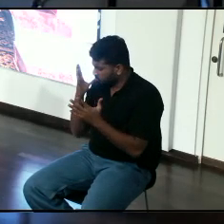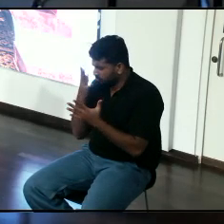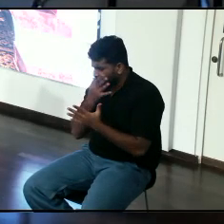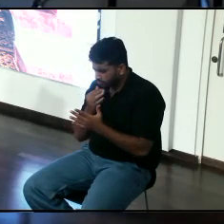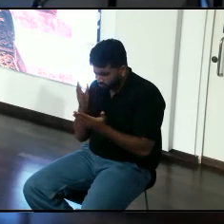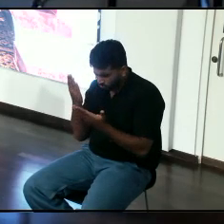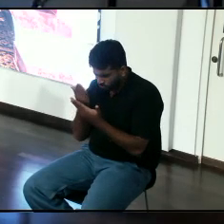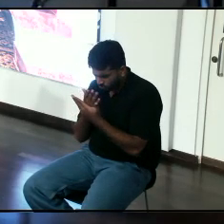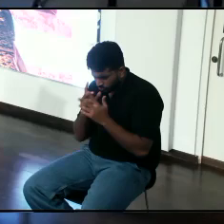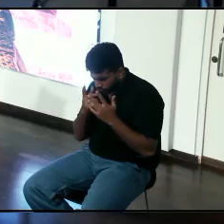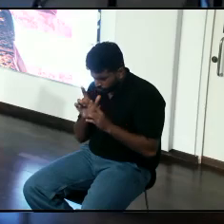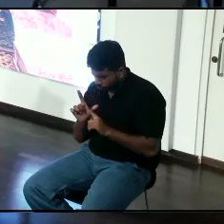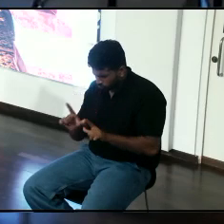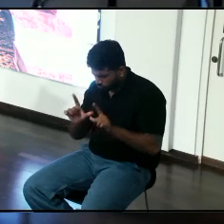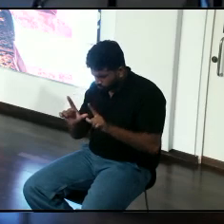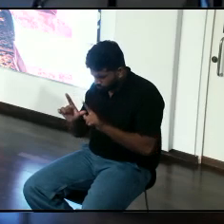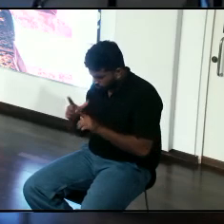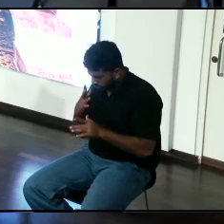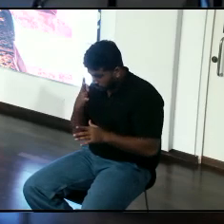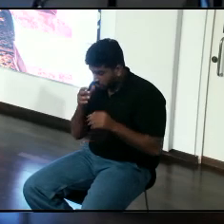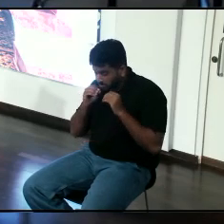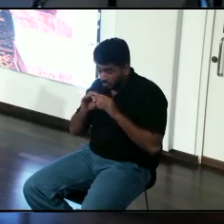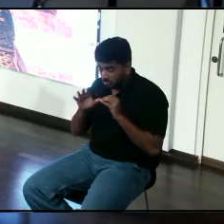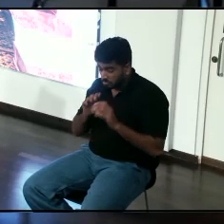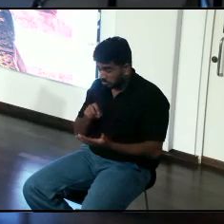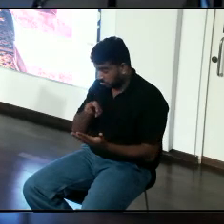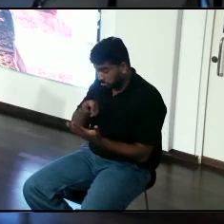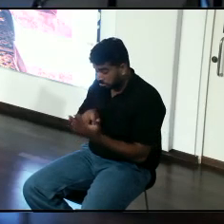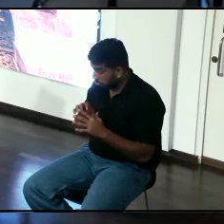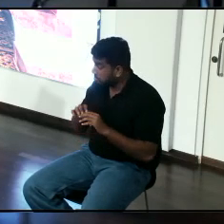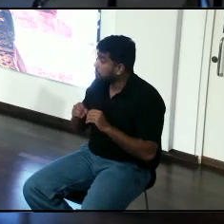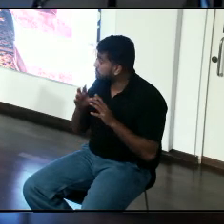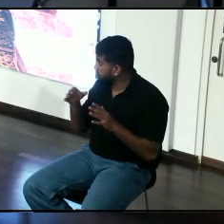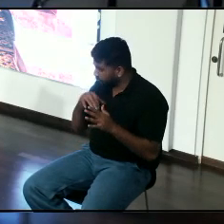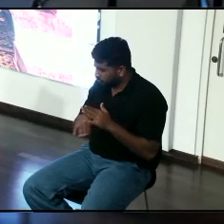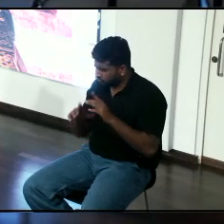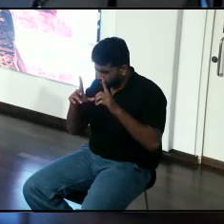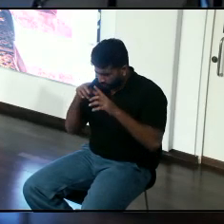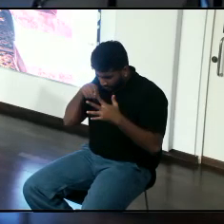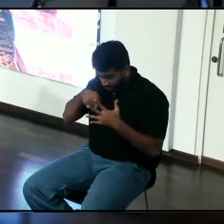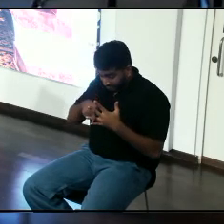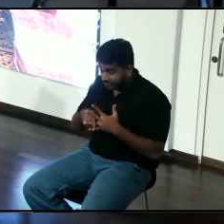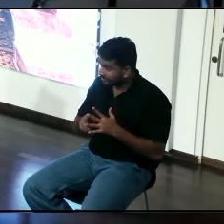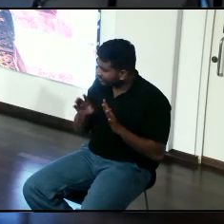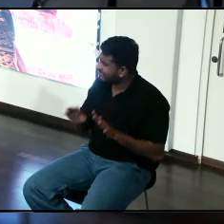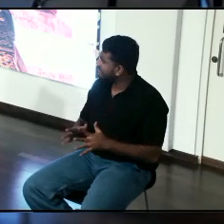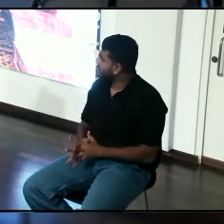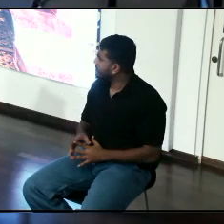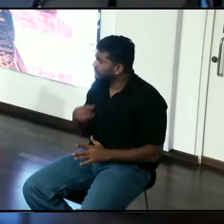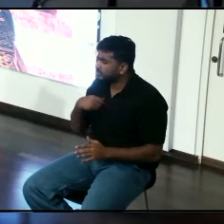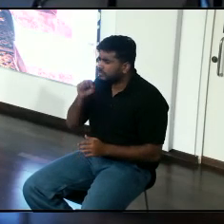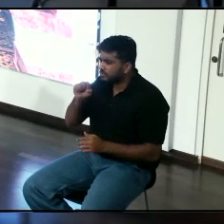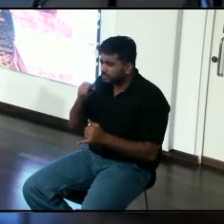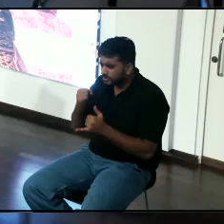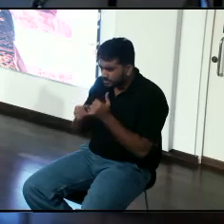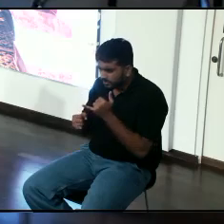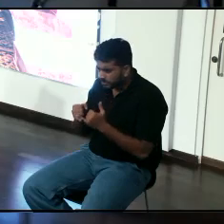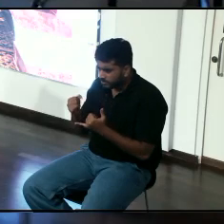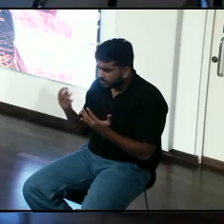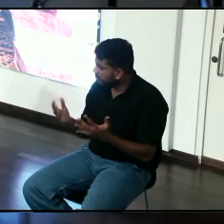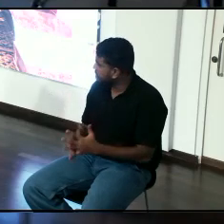they reveal, what they withhold. There are scenes within scenes in so many of them. What about this story resonates with